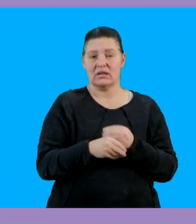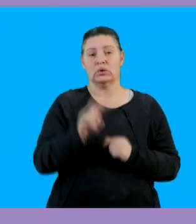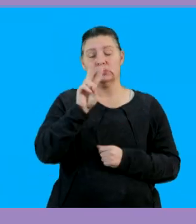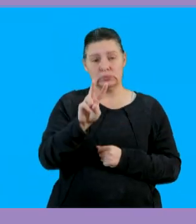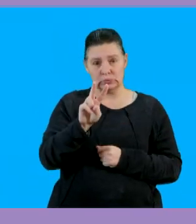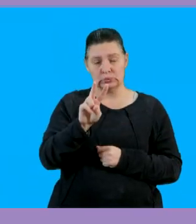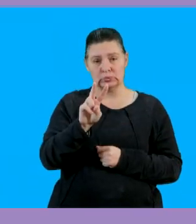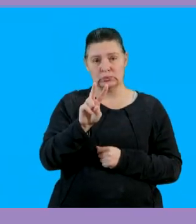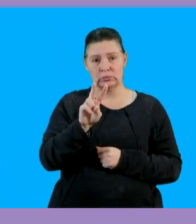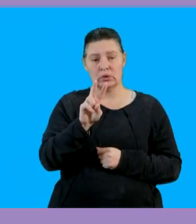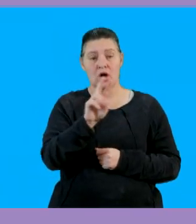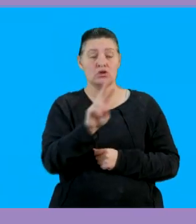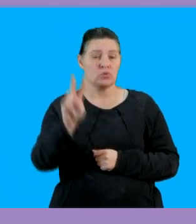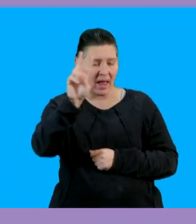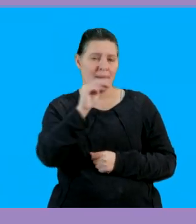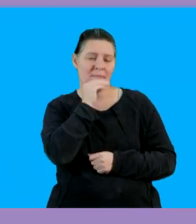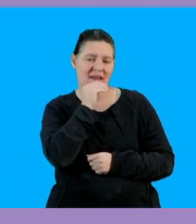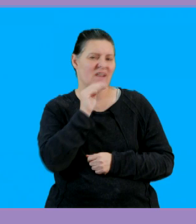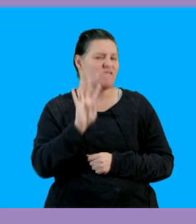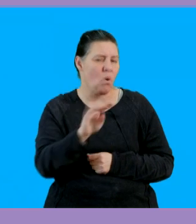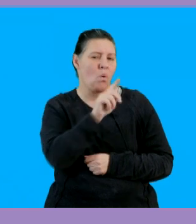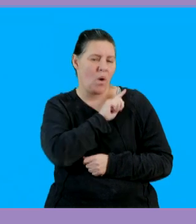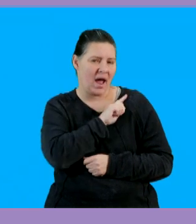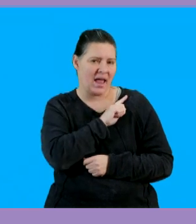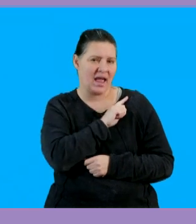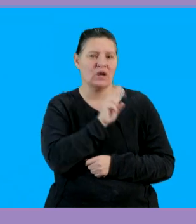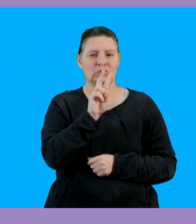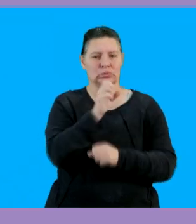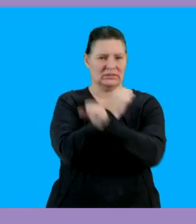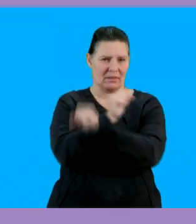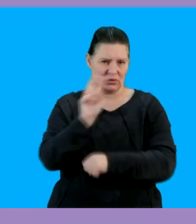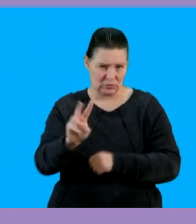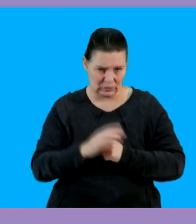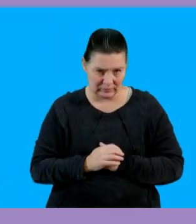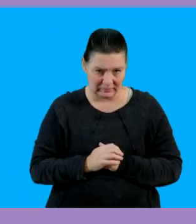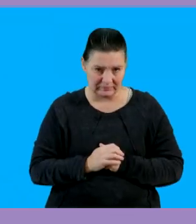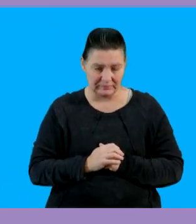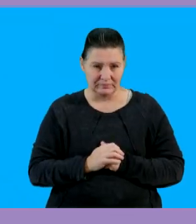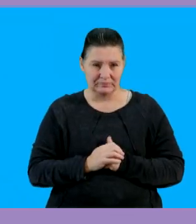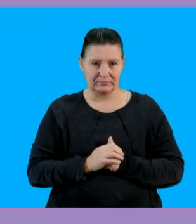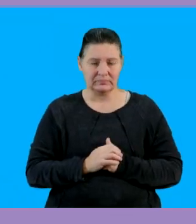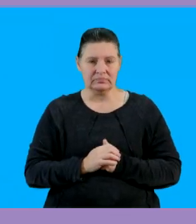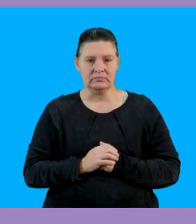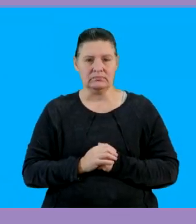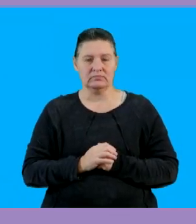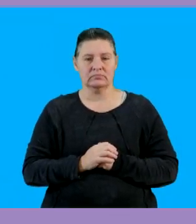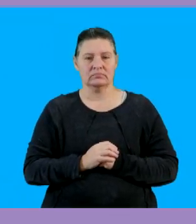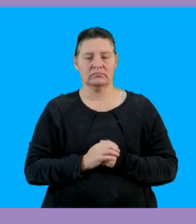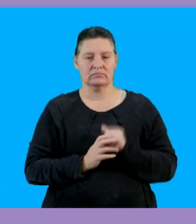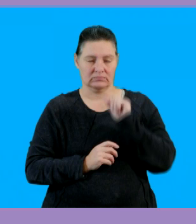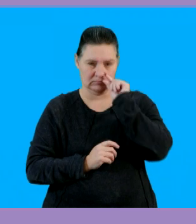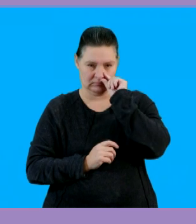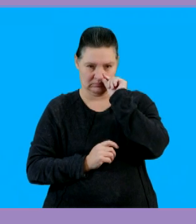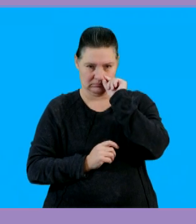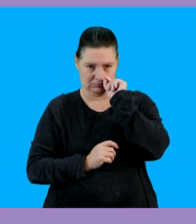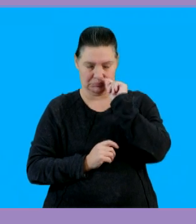to 2 squared, and we know 2 squared is 4 because that is just a 2 multiplied by 2.